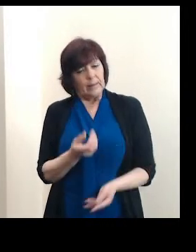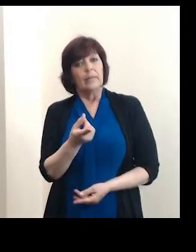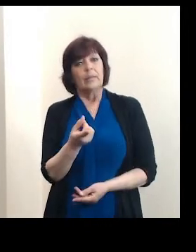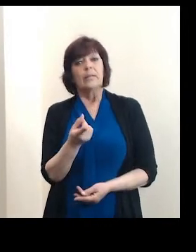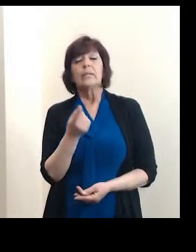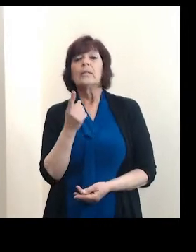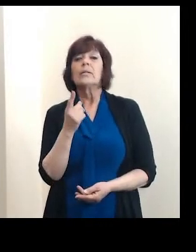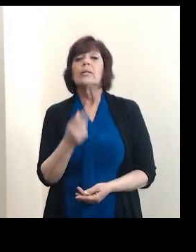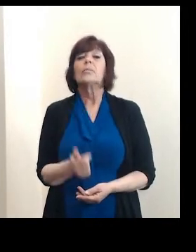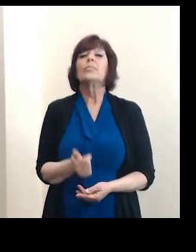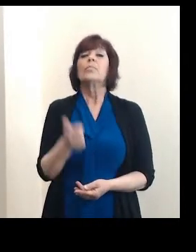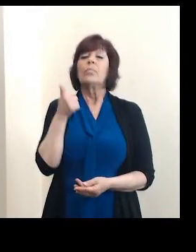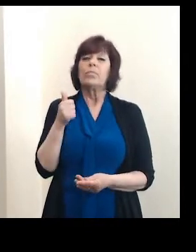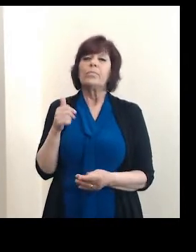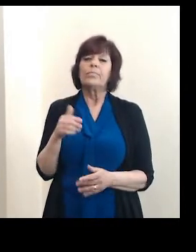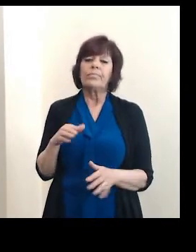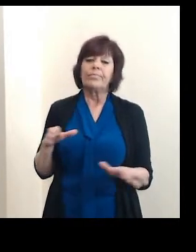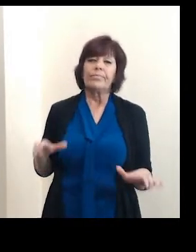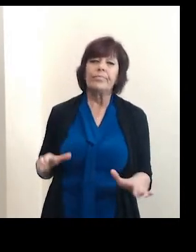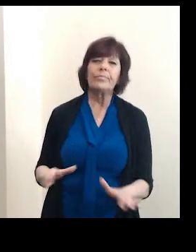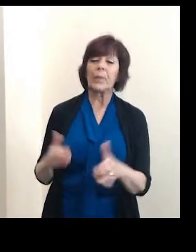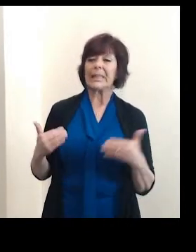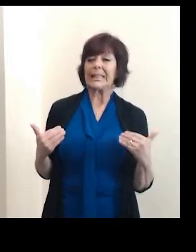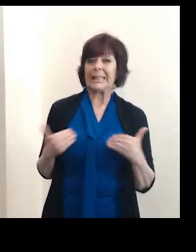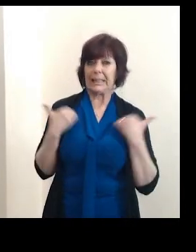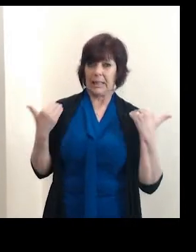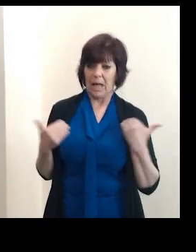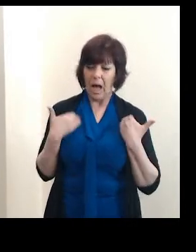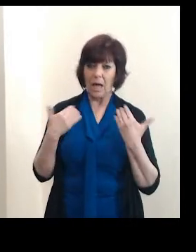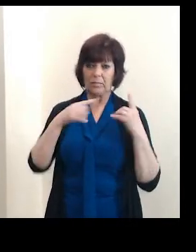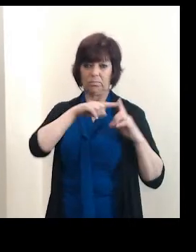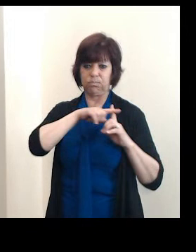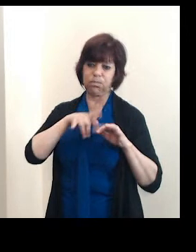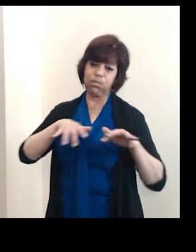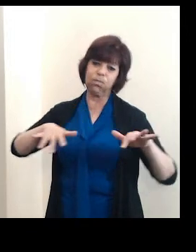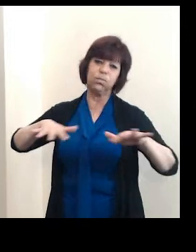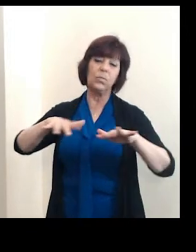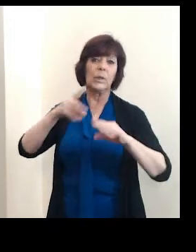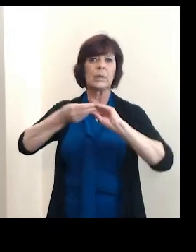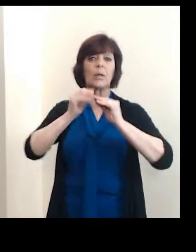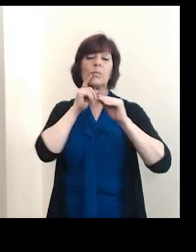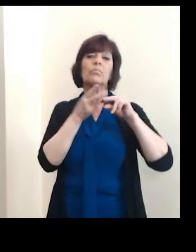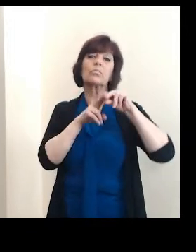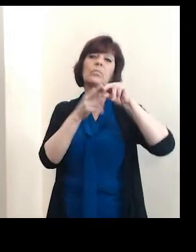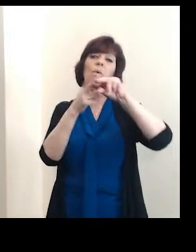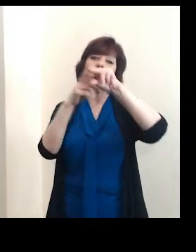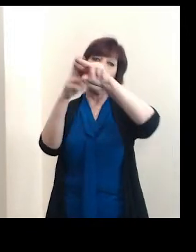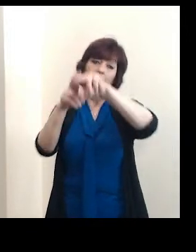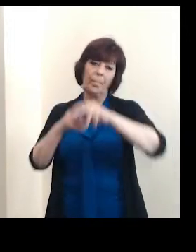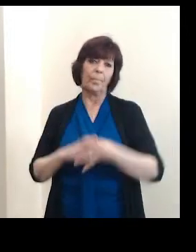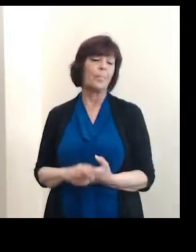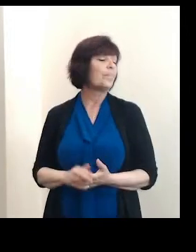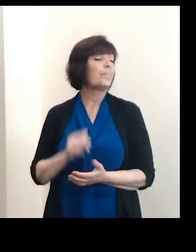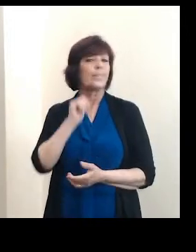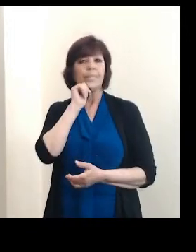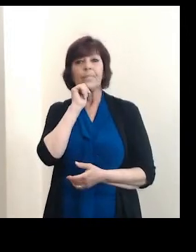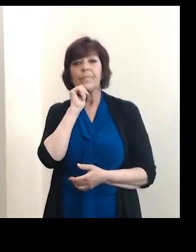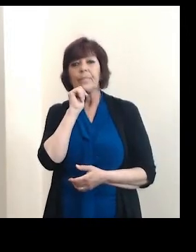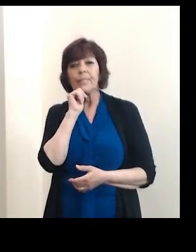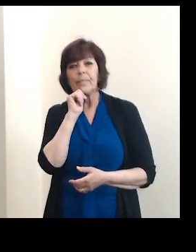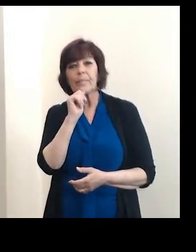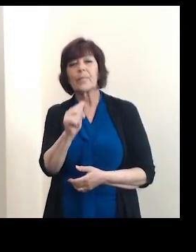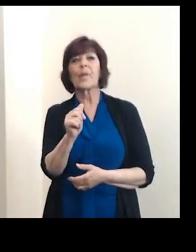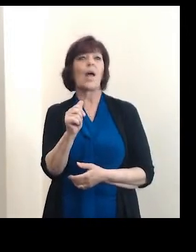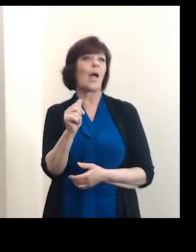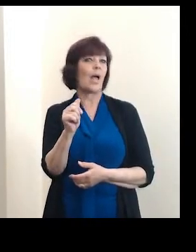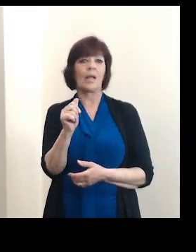cases are primarily being driven by younger individuals, and that number has been increasing. It is not totally out of the